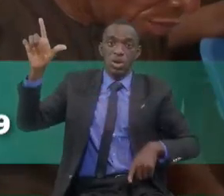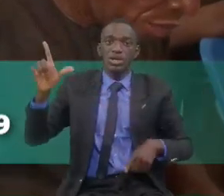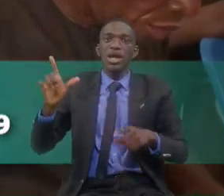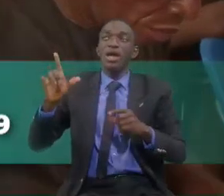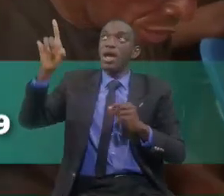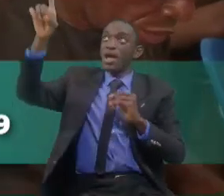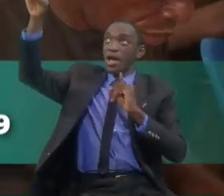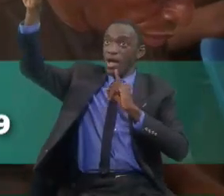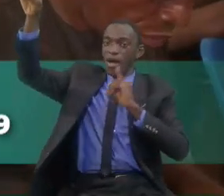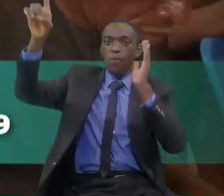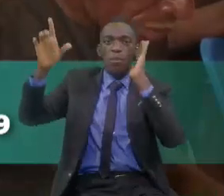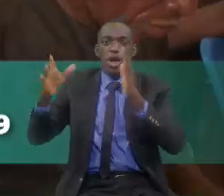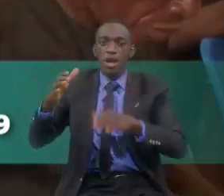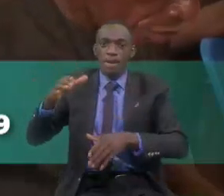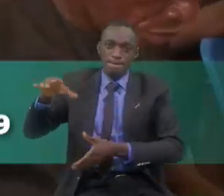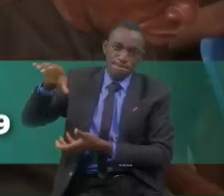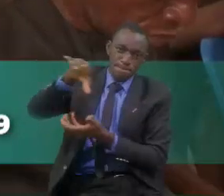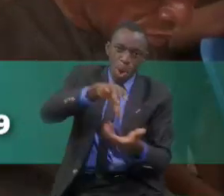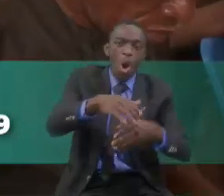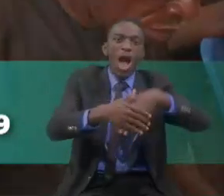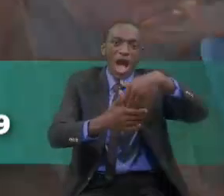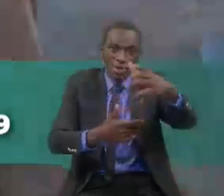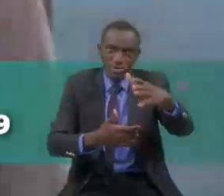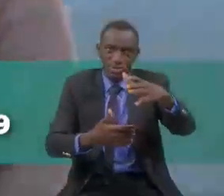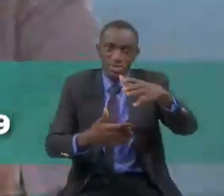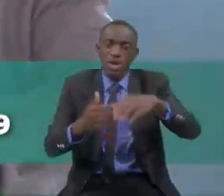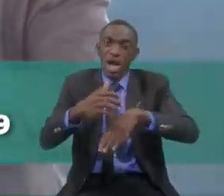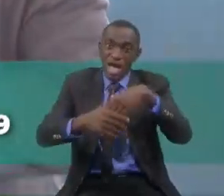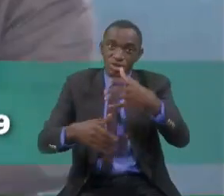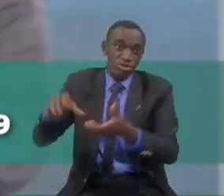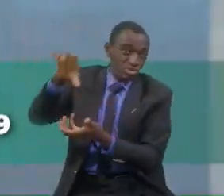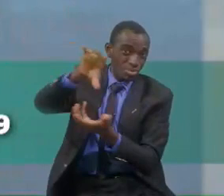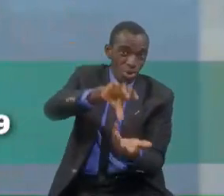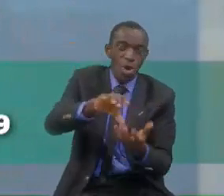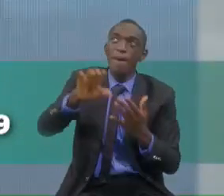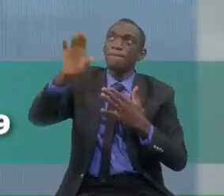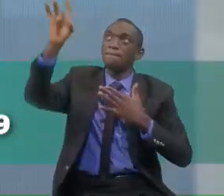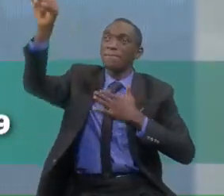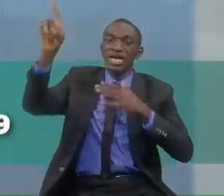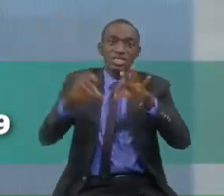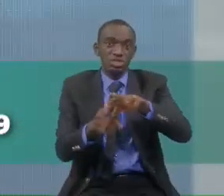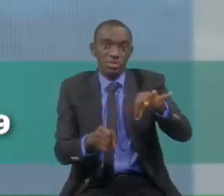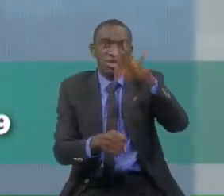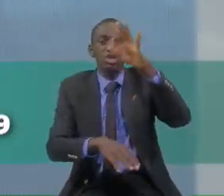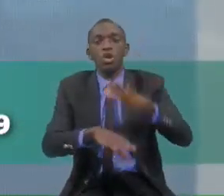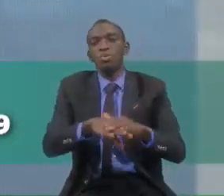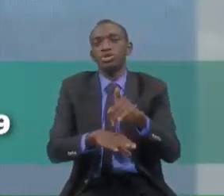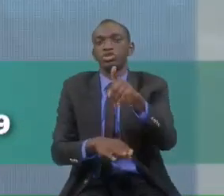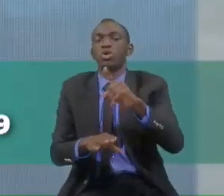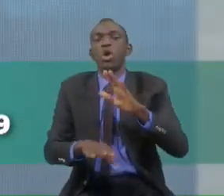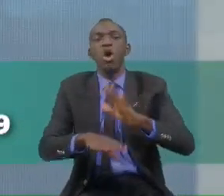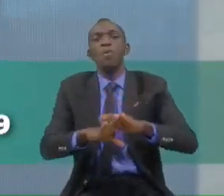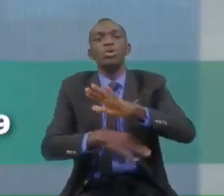out. Pour out. Outpour. Pour out my spirit upon you, upon all